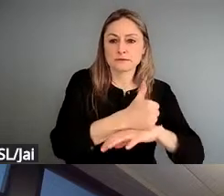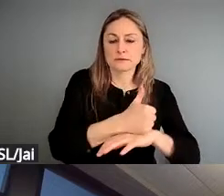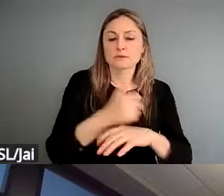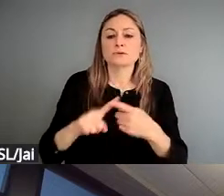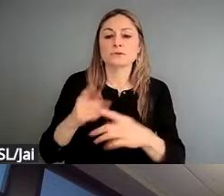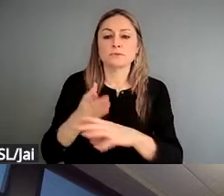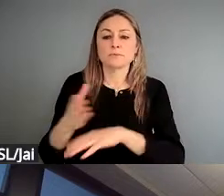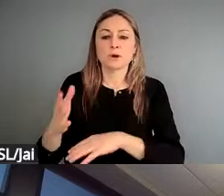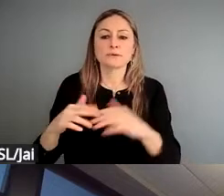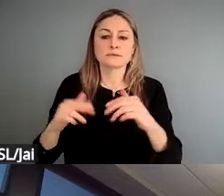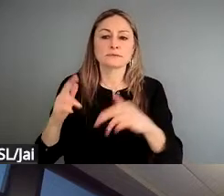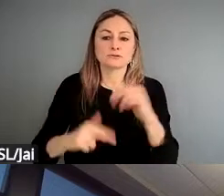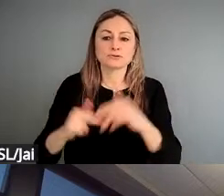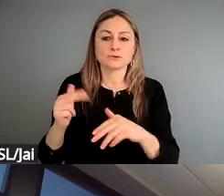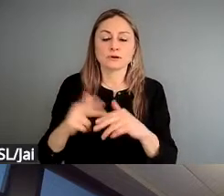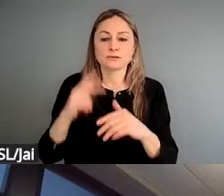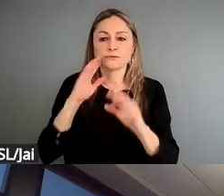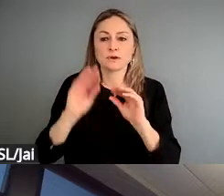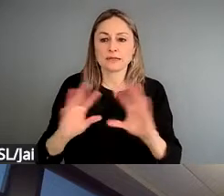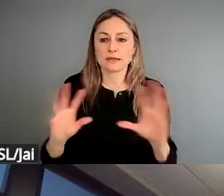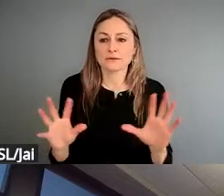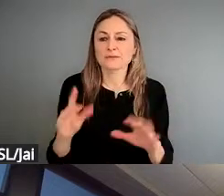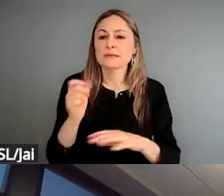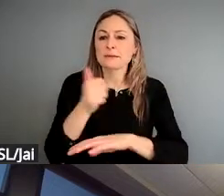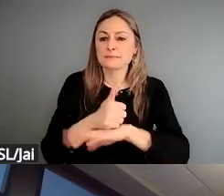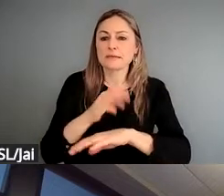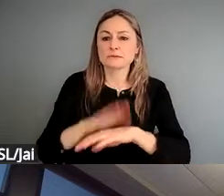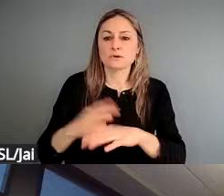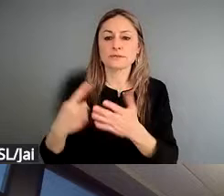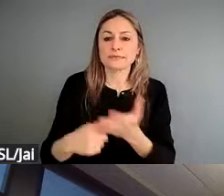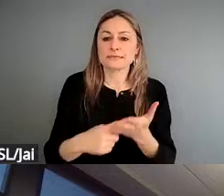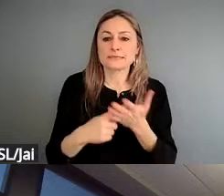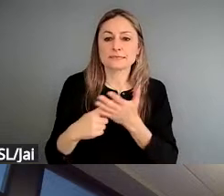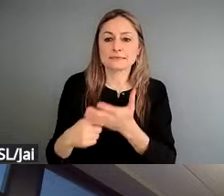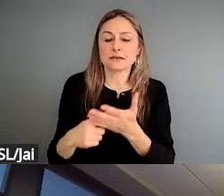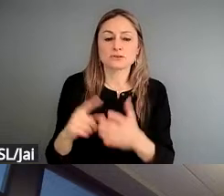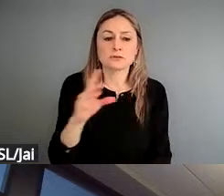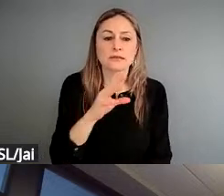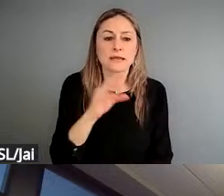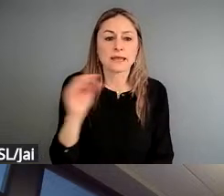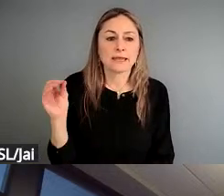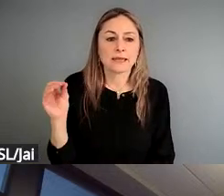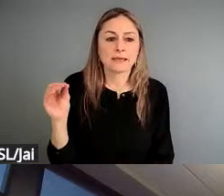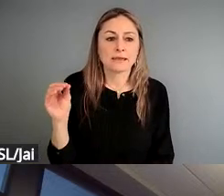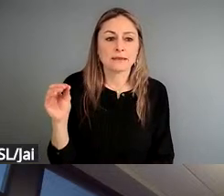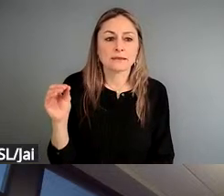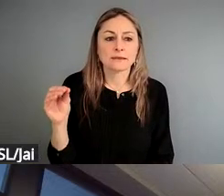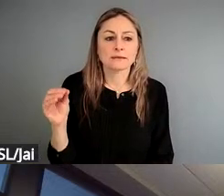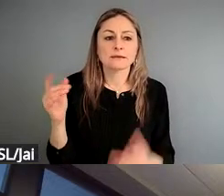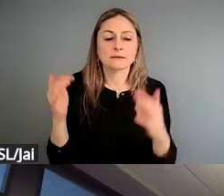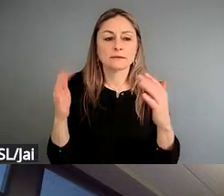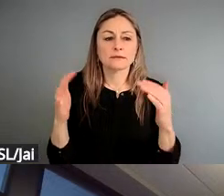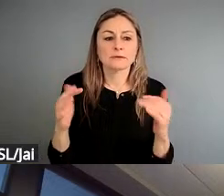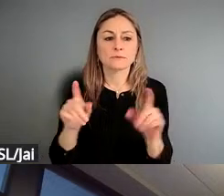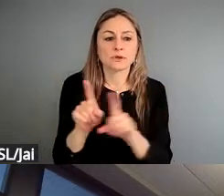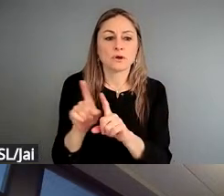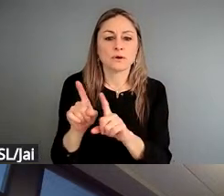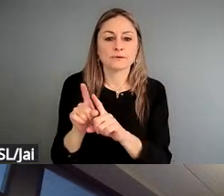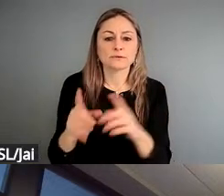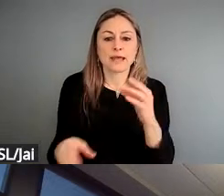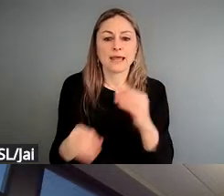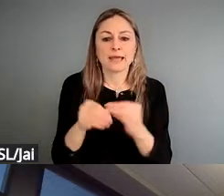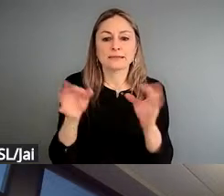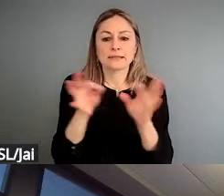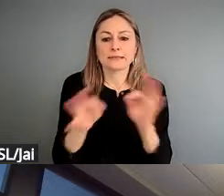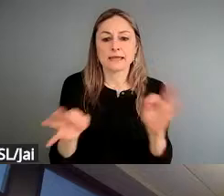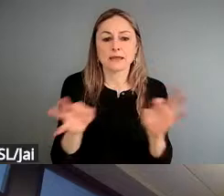post-construction for clarity. Again, this is based on the discussion. And then we also added language